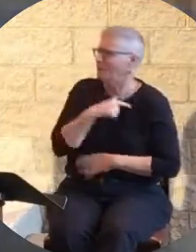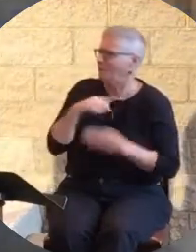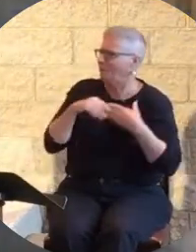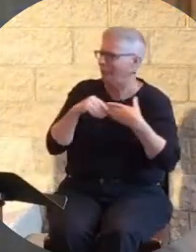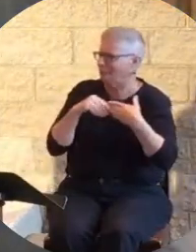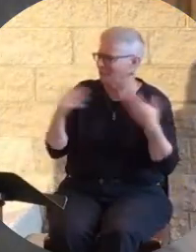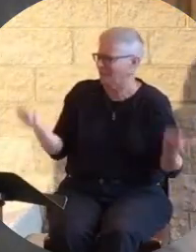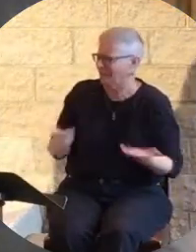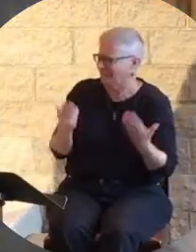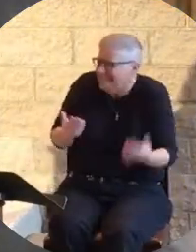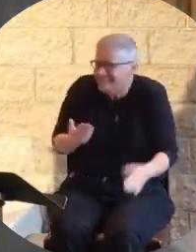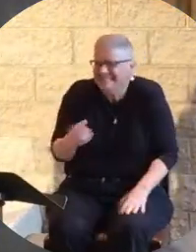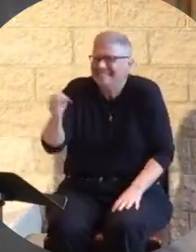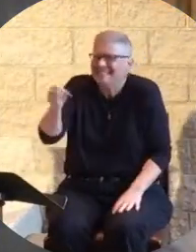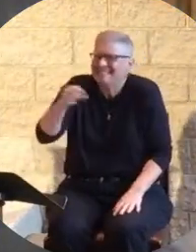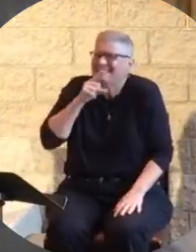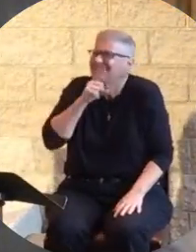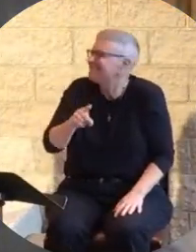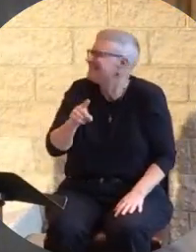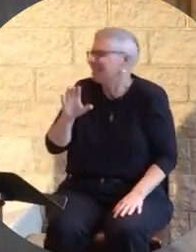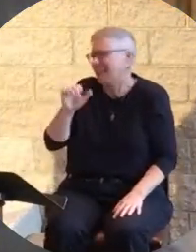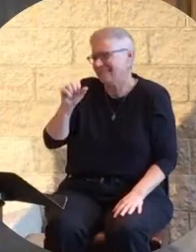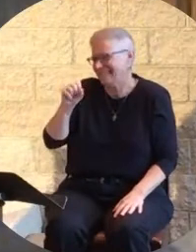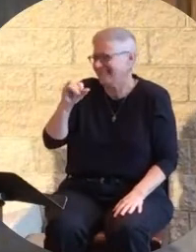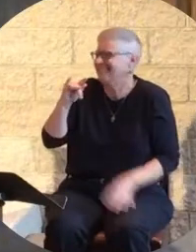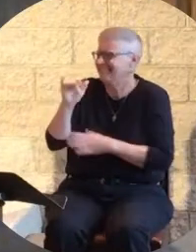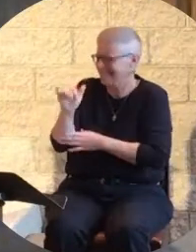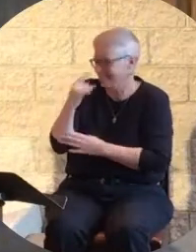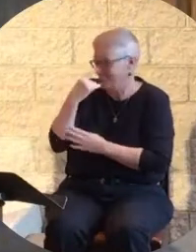is. Cassidy, would you read us the daily word, please?